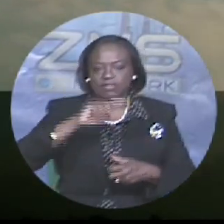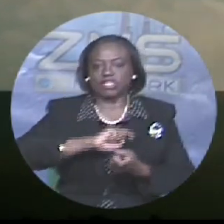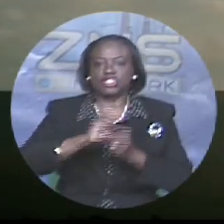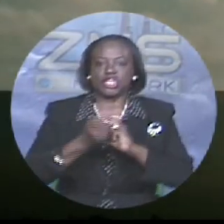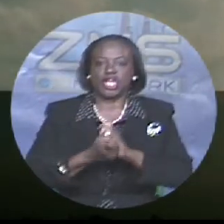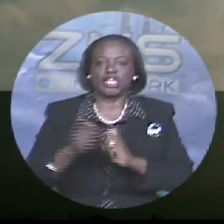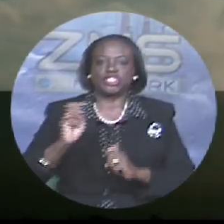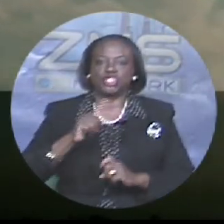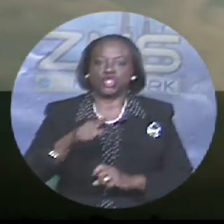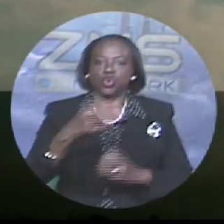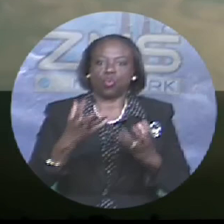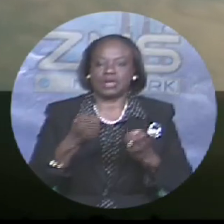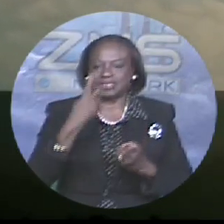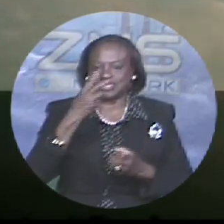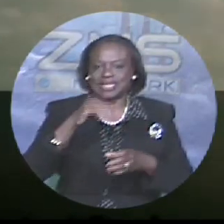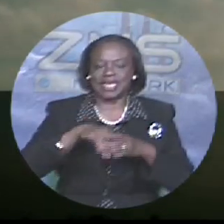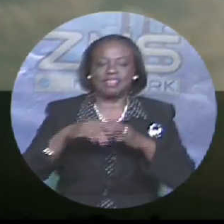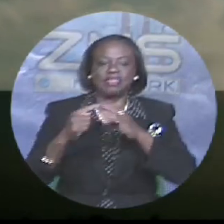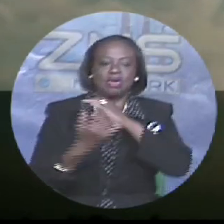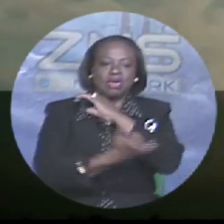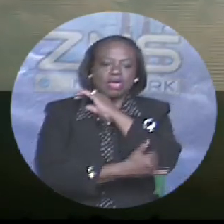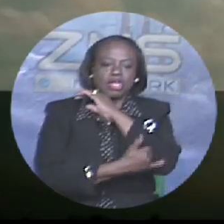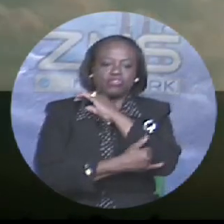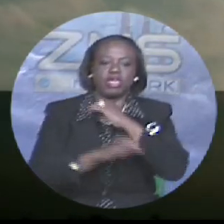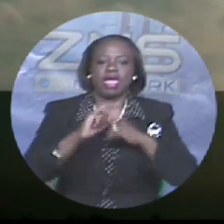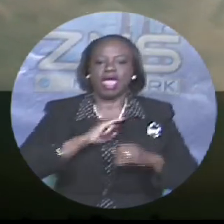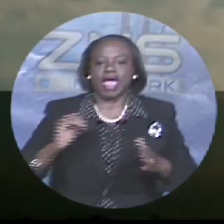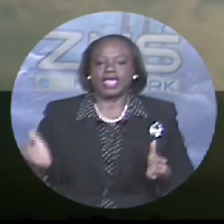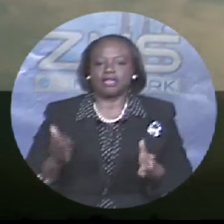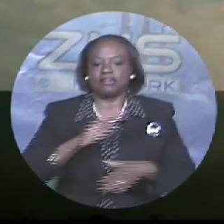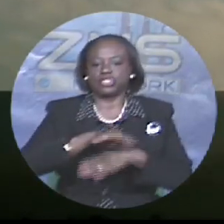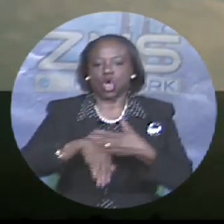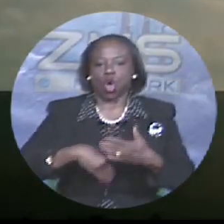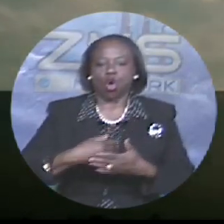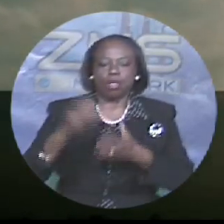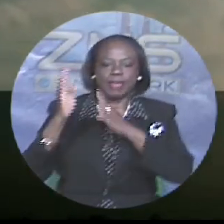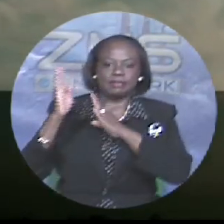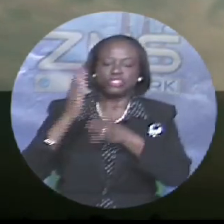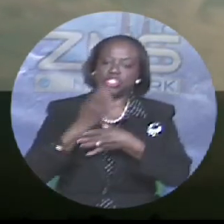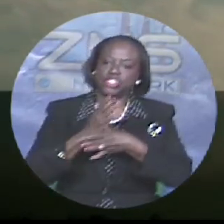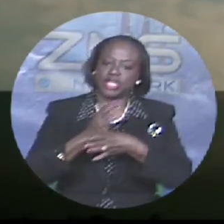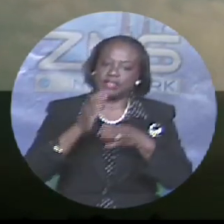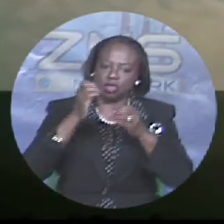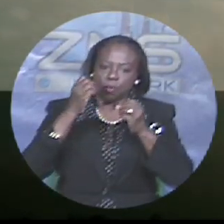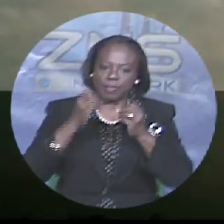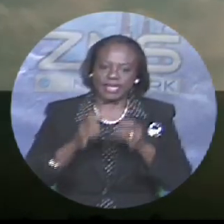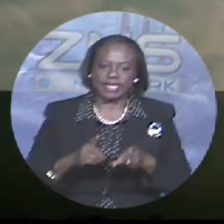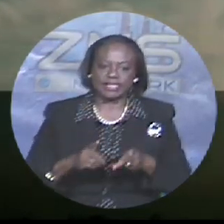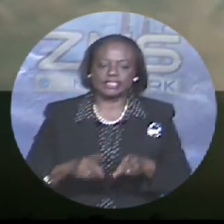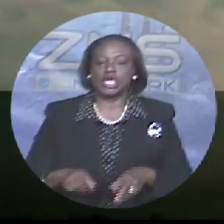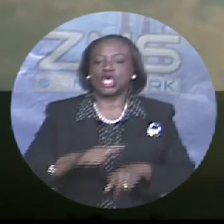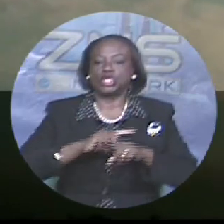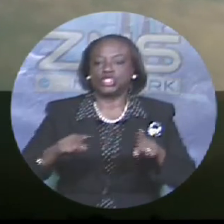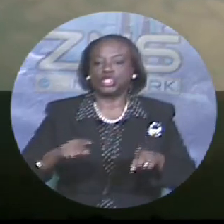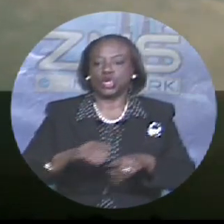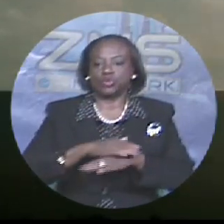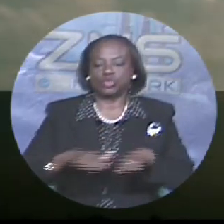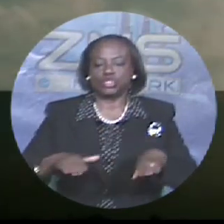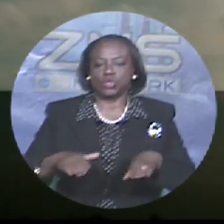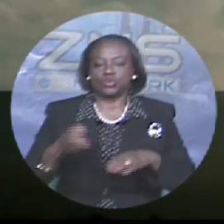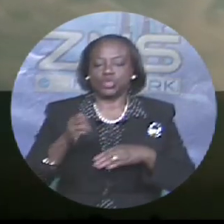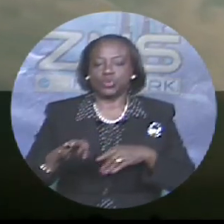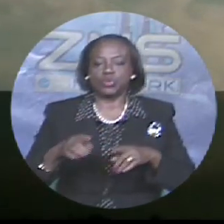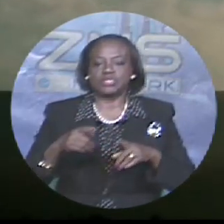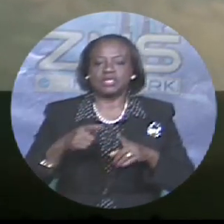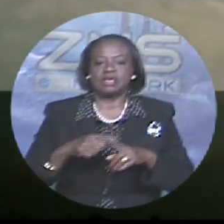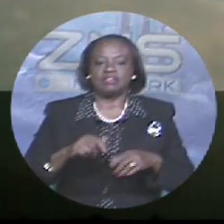country. I encourage Bahamians to continue to share their opinions. Don't lose the passion you have for